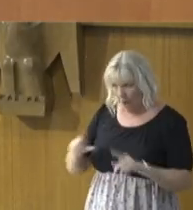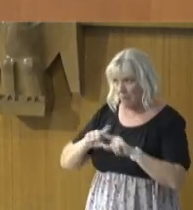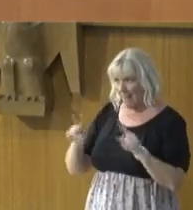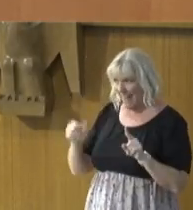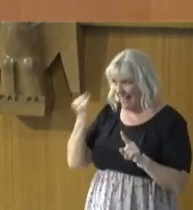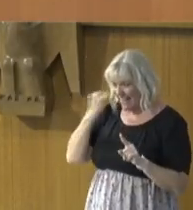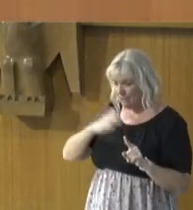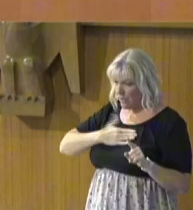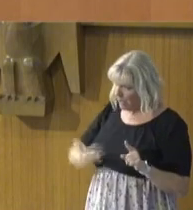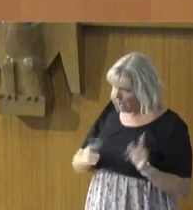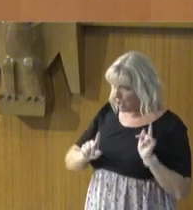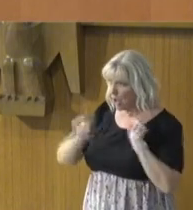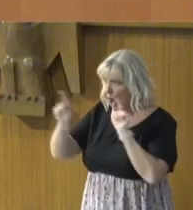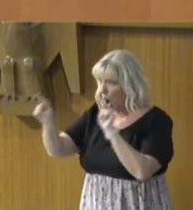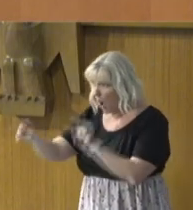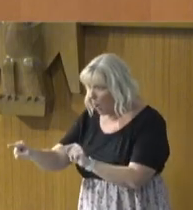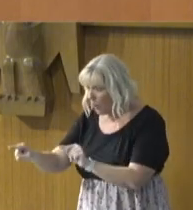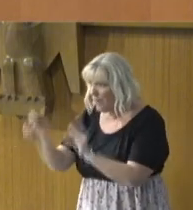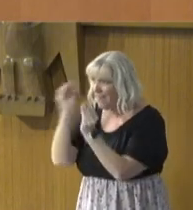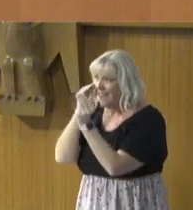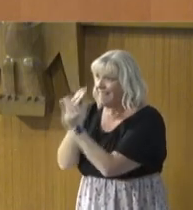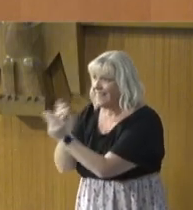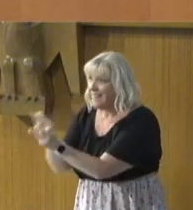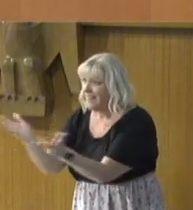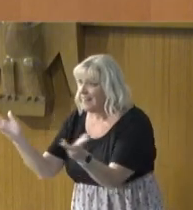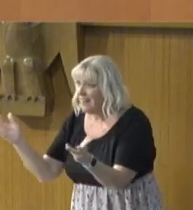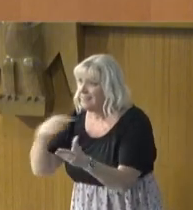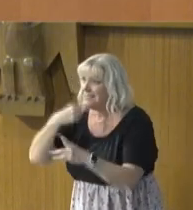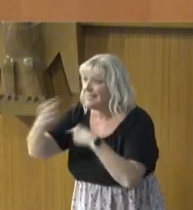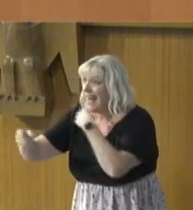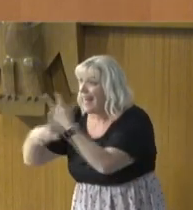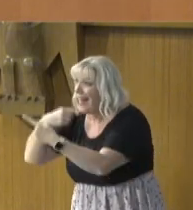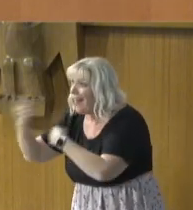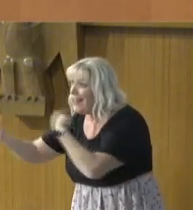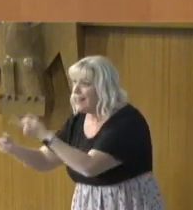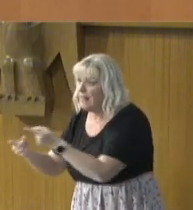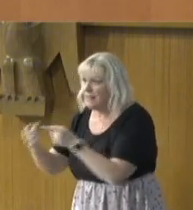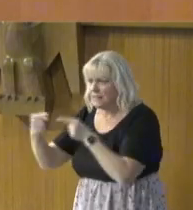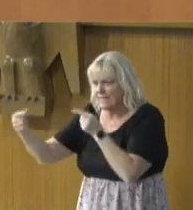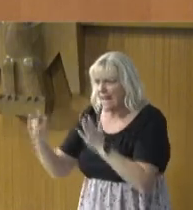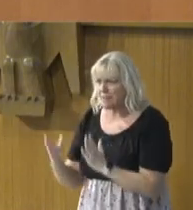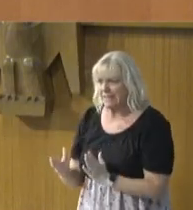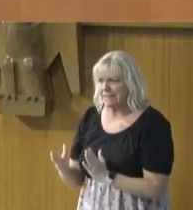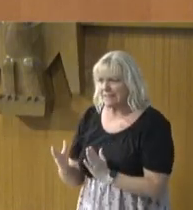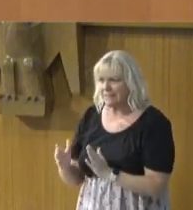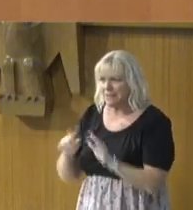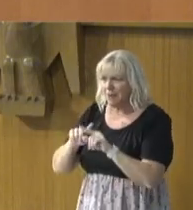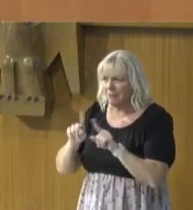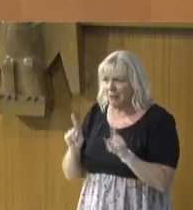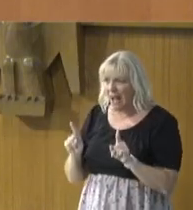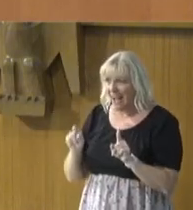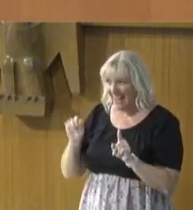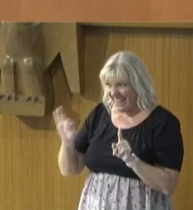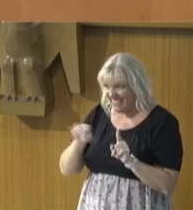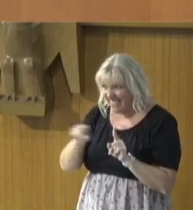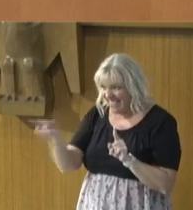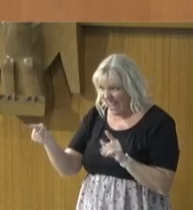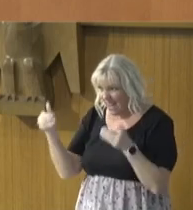that he will share this good news with the Ninevites, his sworn enemies. And he knows that if they repent,